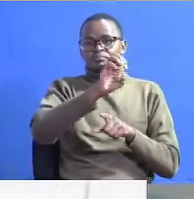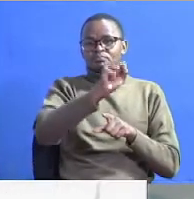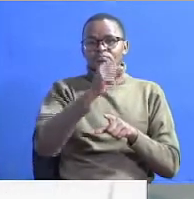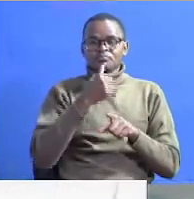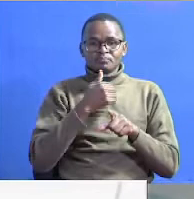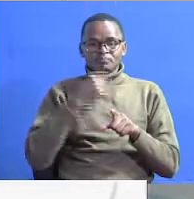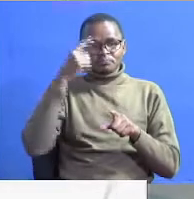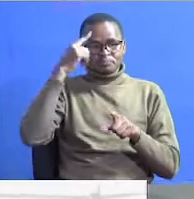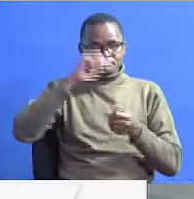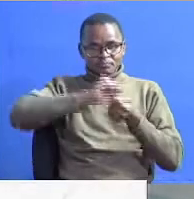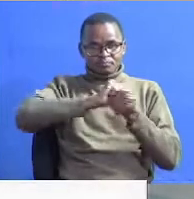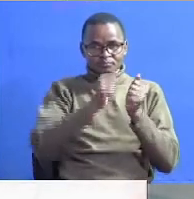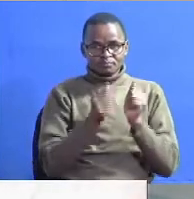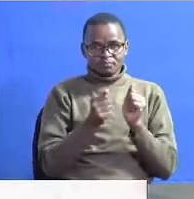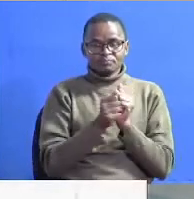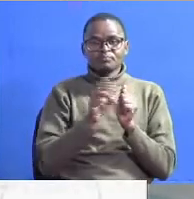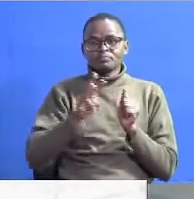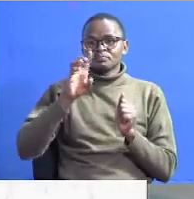will